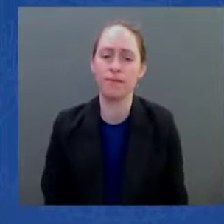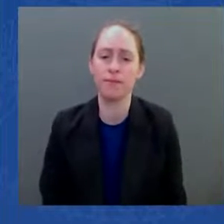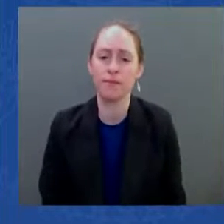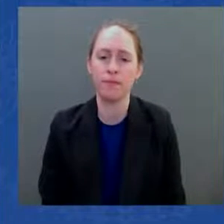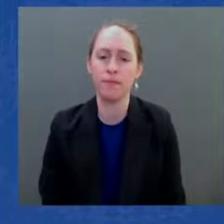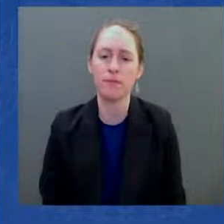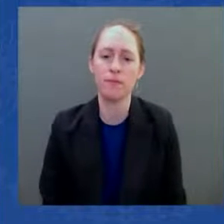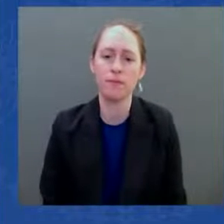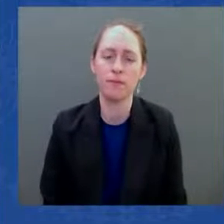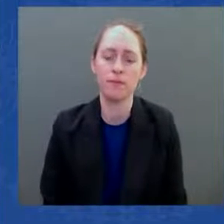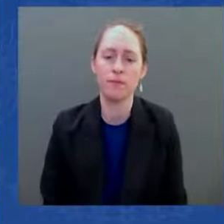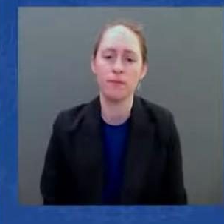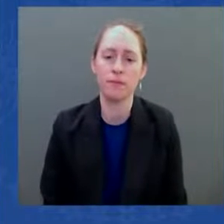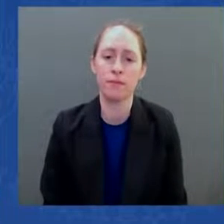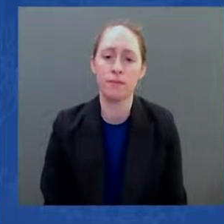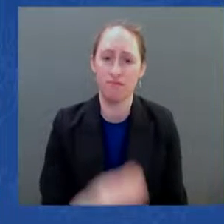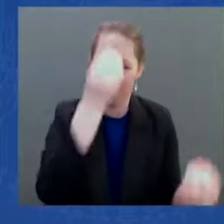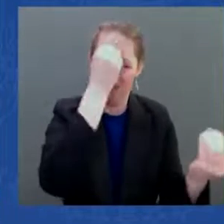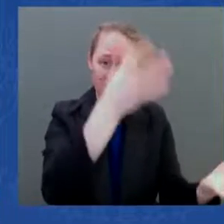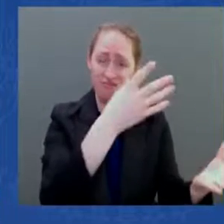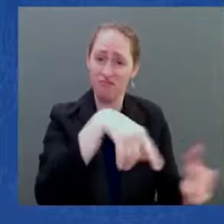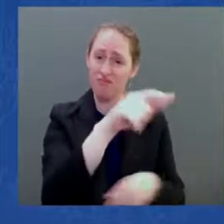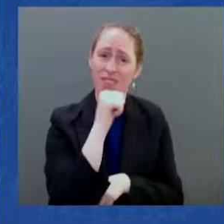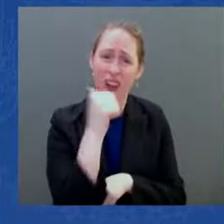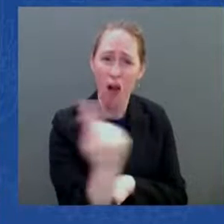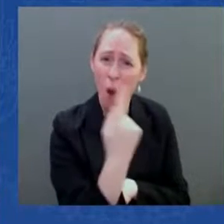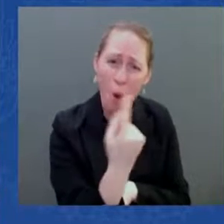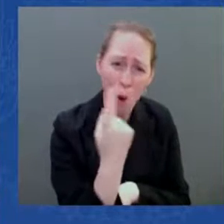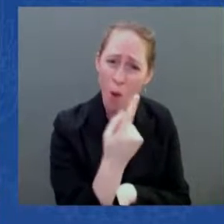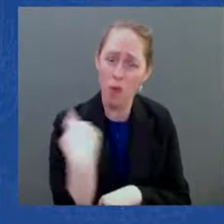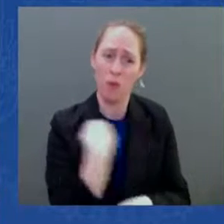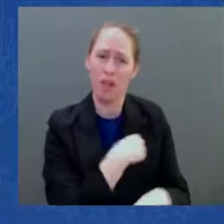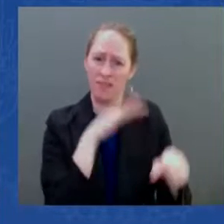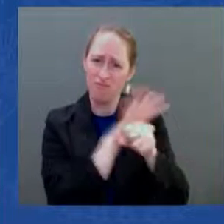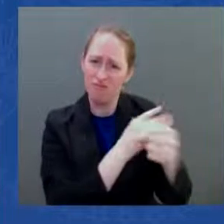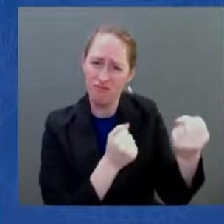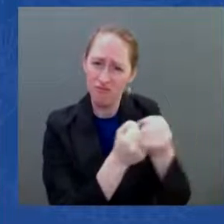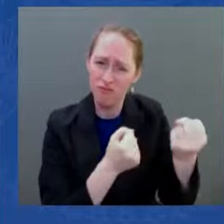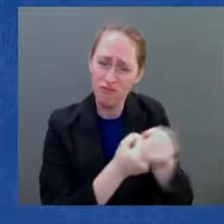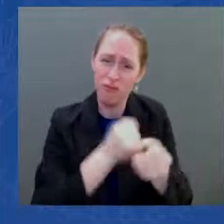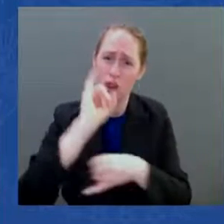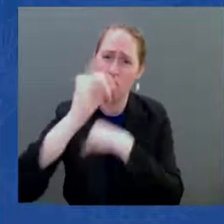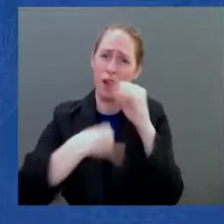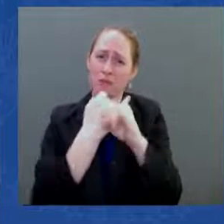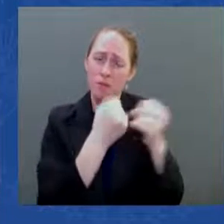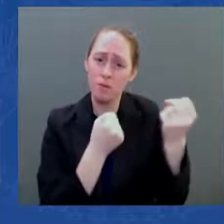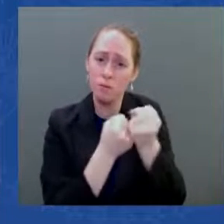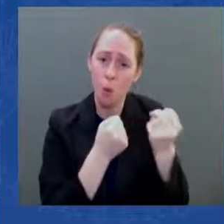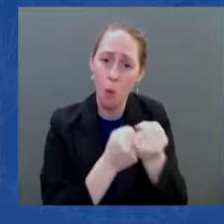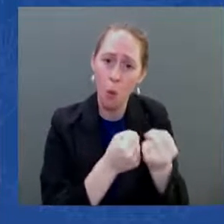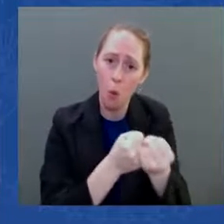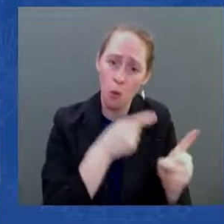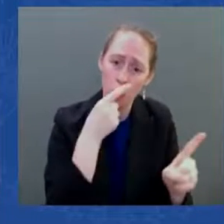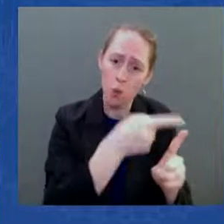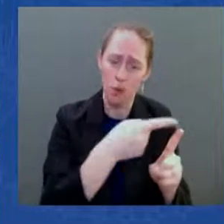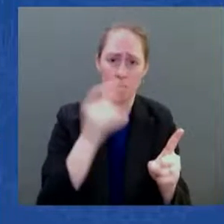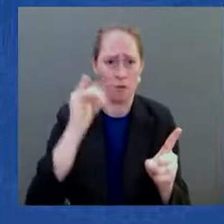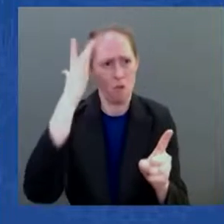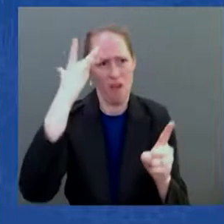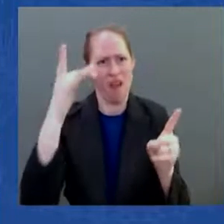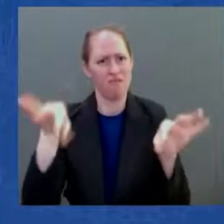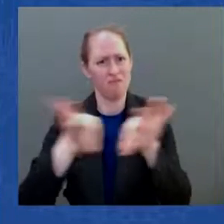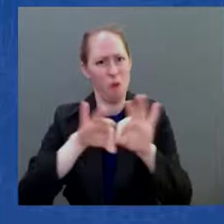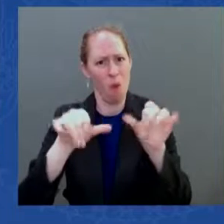States, is a significant reason why Ukraine is able to stop Russia from taking over their country thus far.